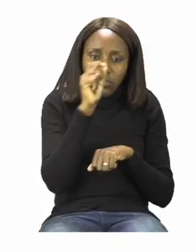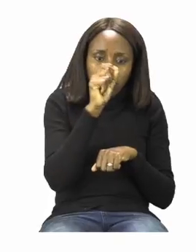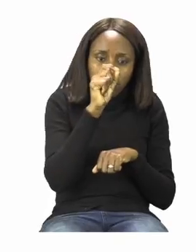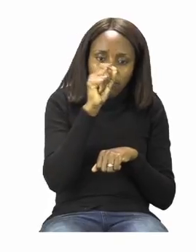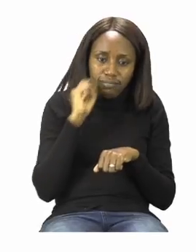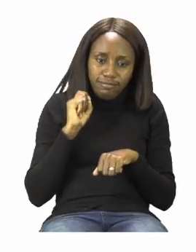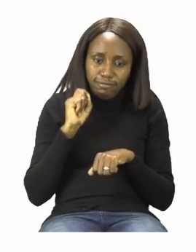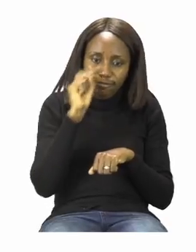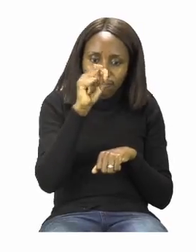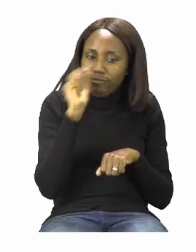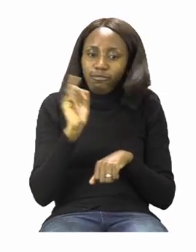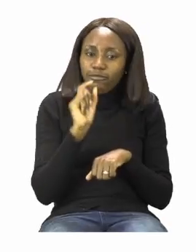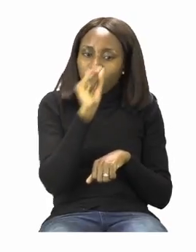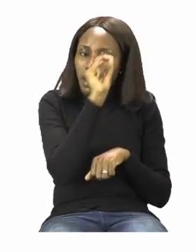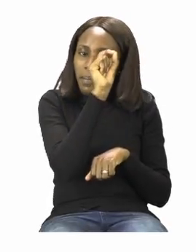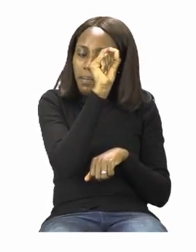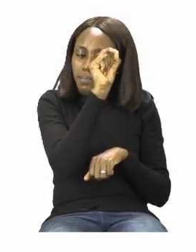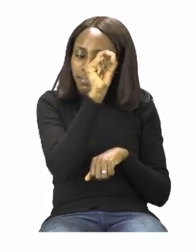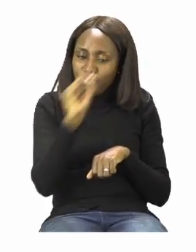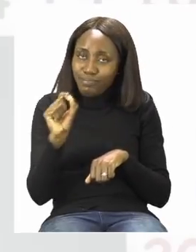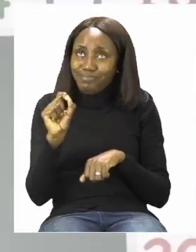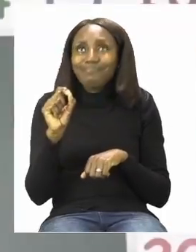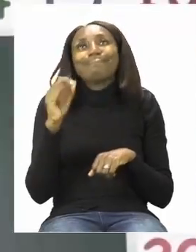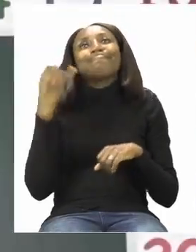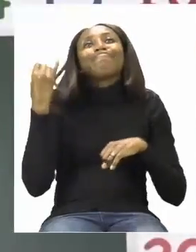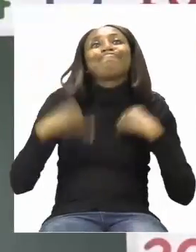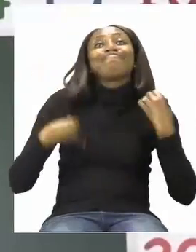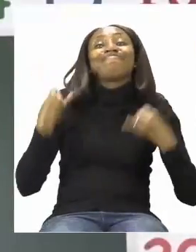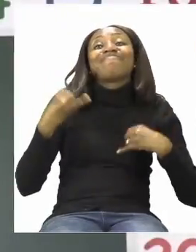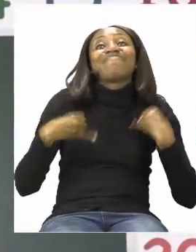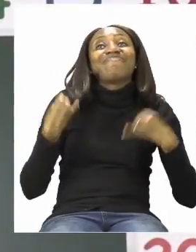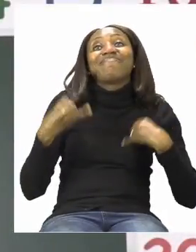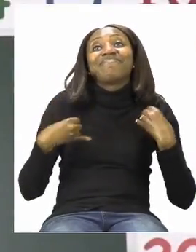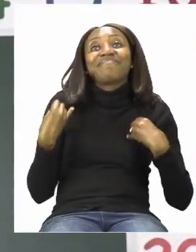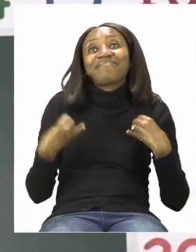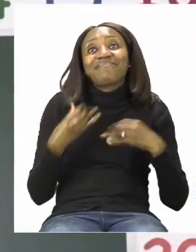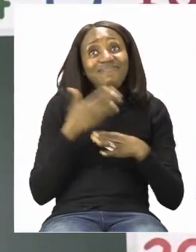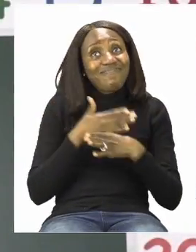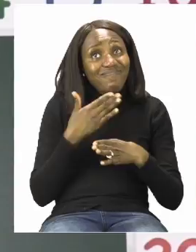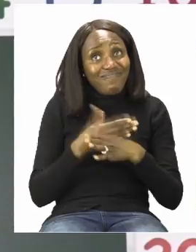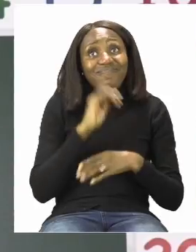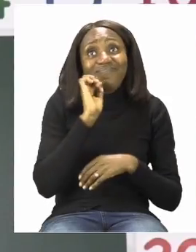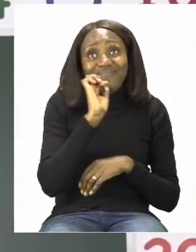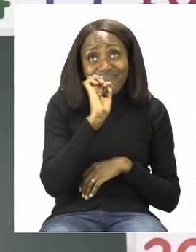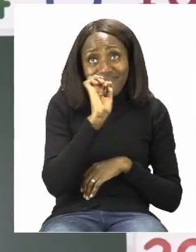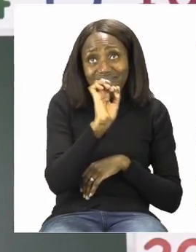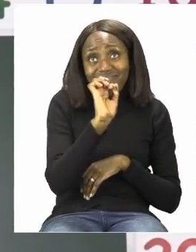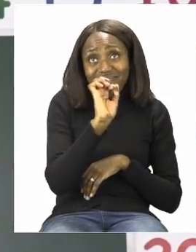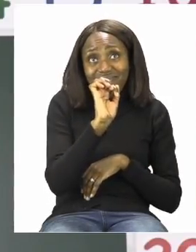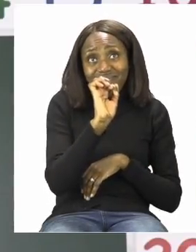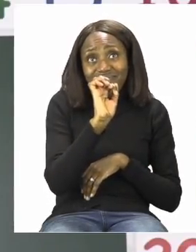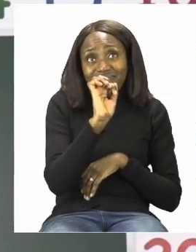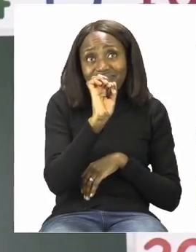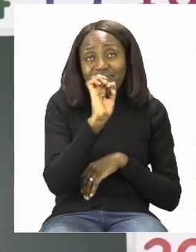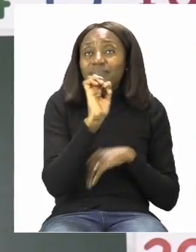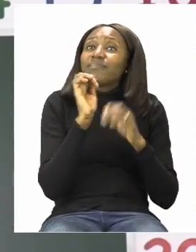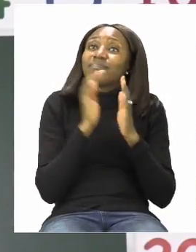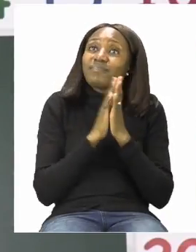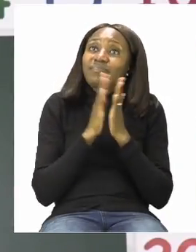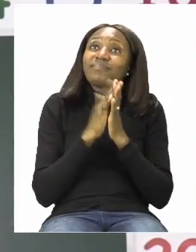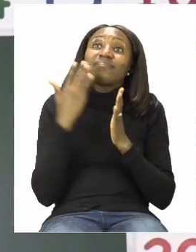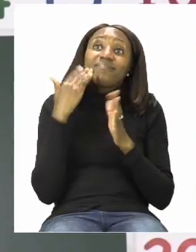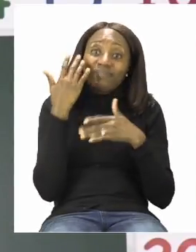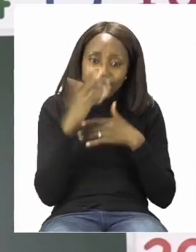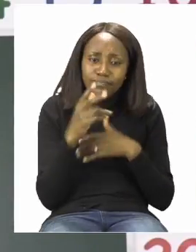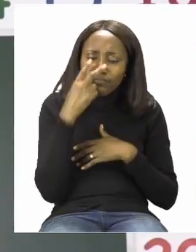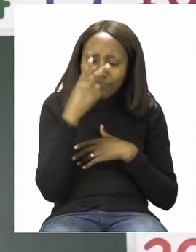ruler. Have fun, boys and girls, with both of these exercises, and when you're done, double check to make sure that